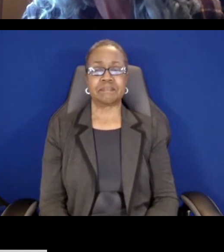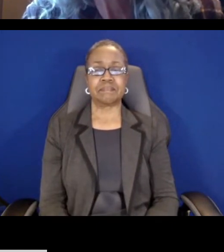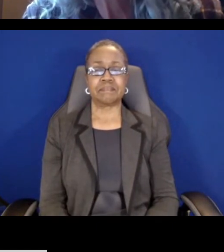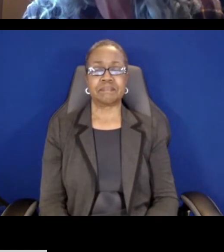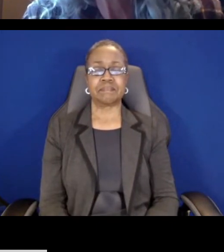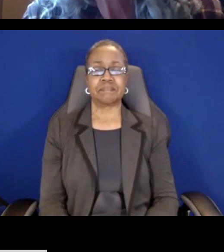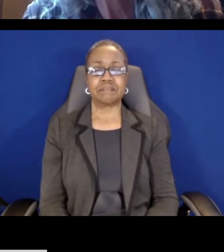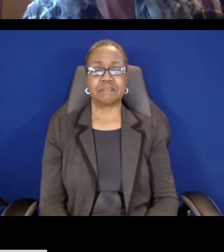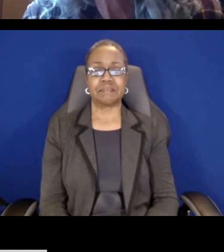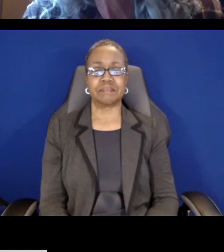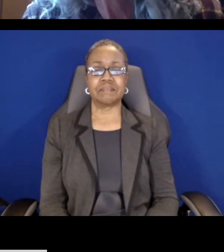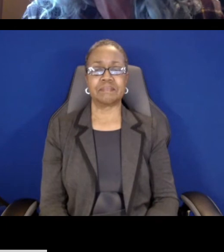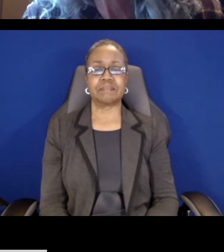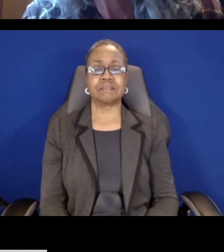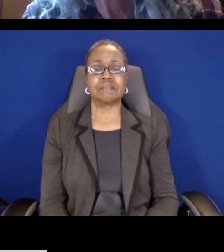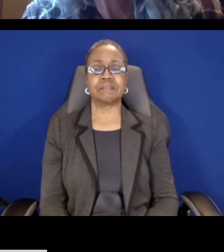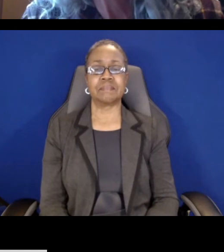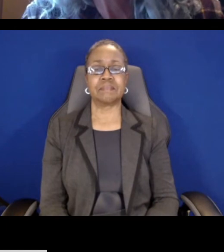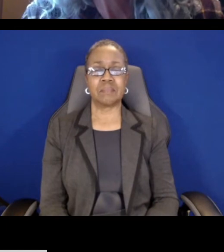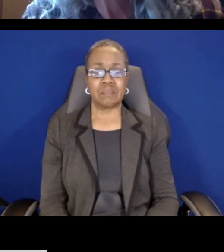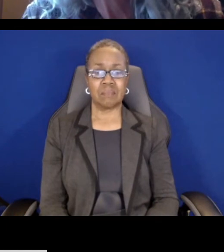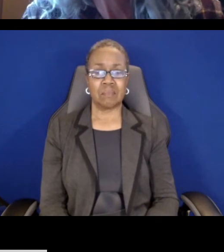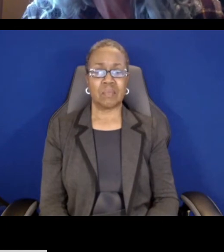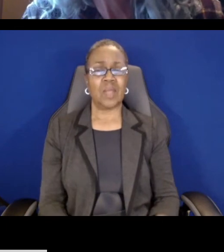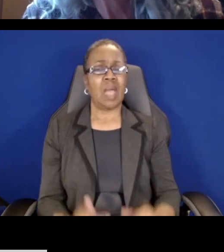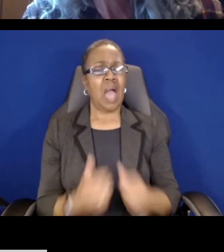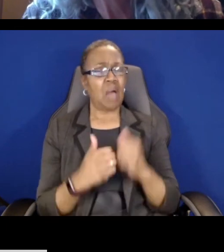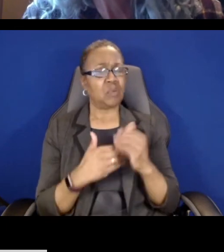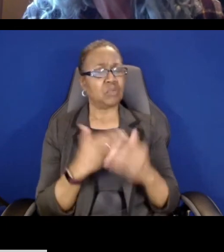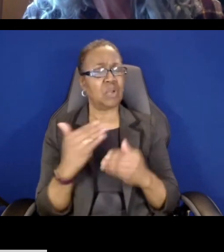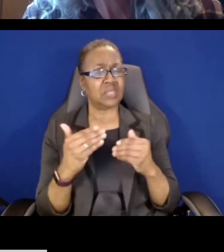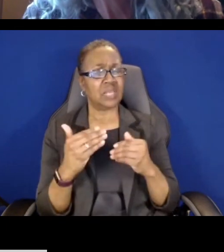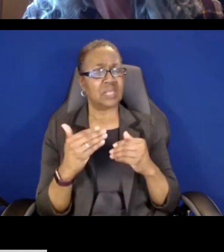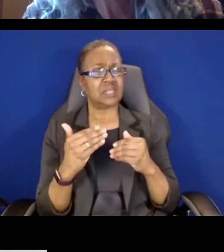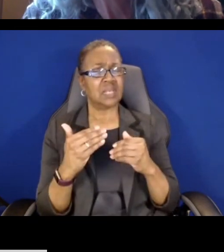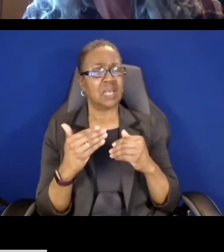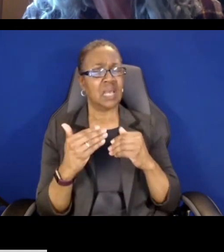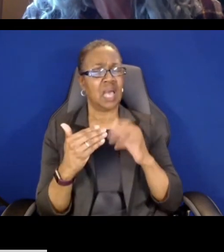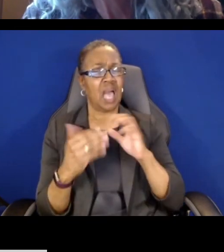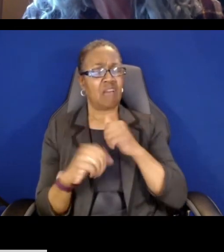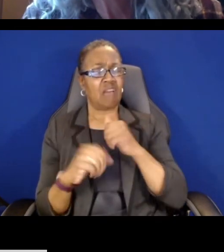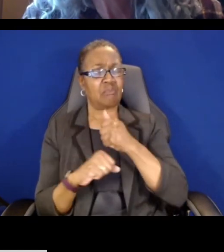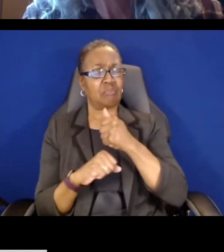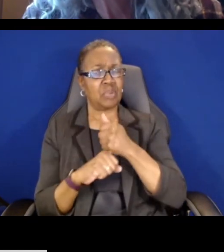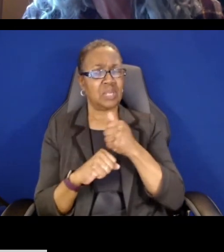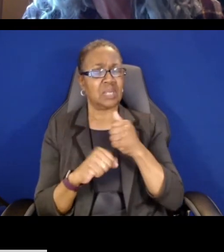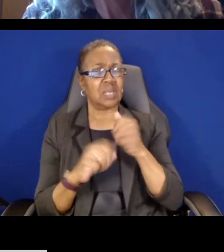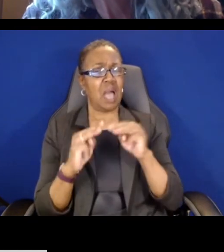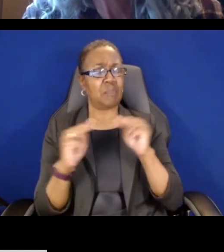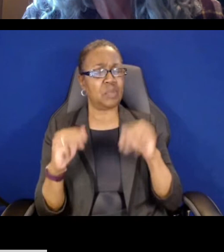Putting a museum exhibit? Yeah, how was the process of putting a museum exhibit?